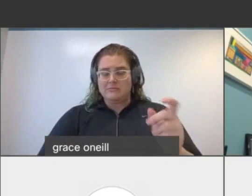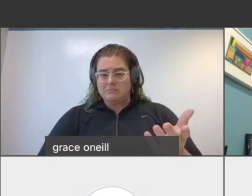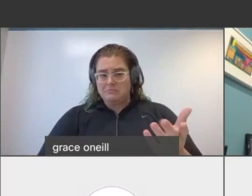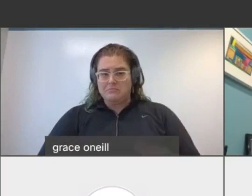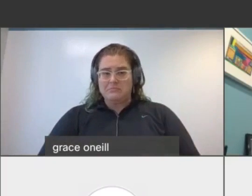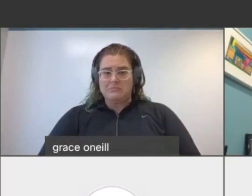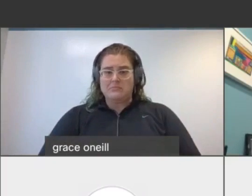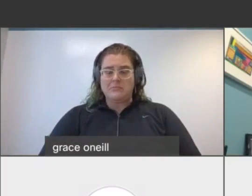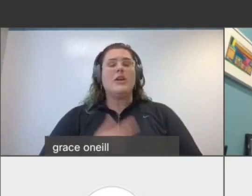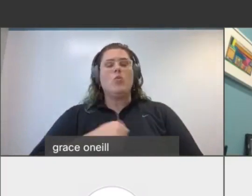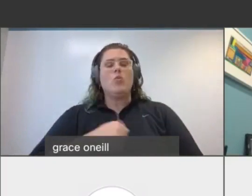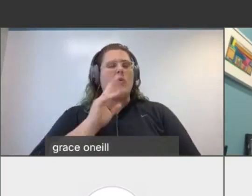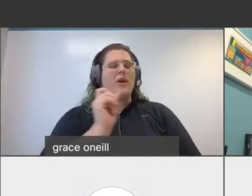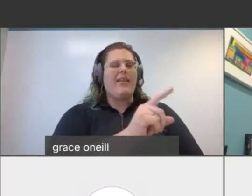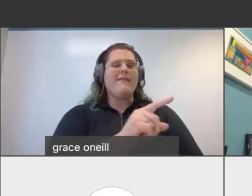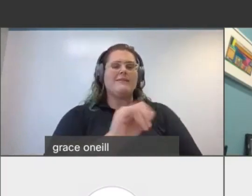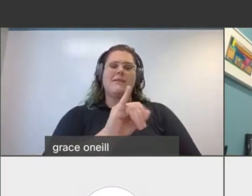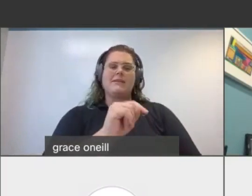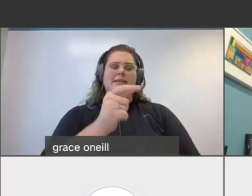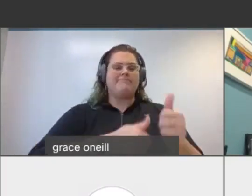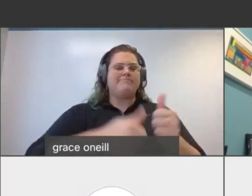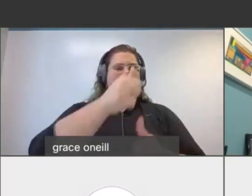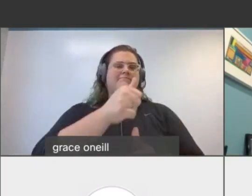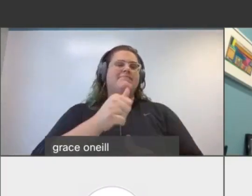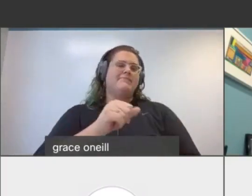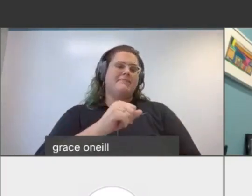But we'll ask Beam that question and respond next week.